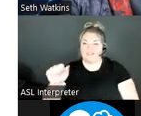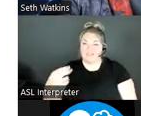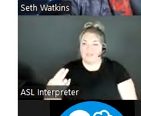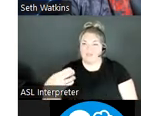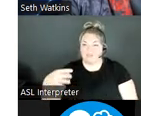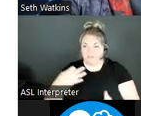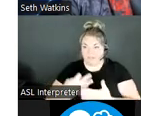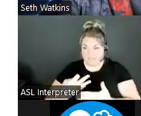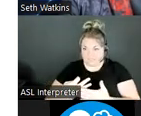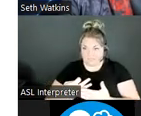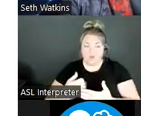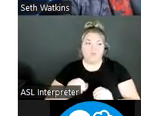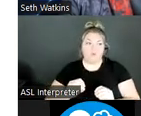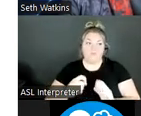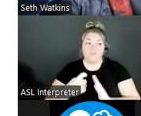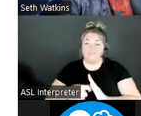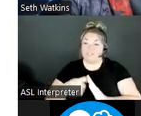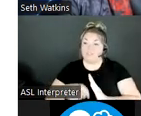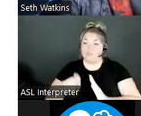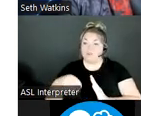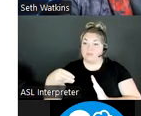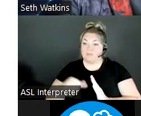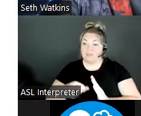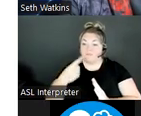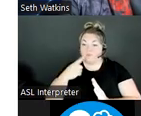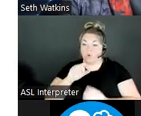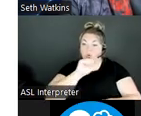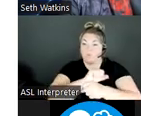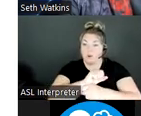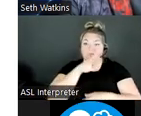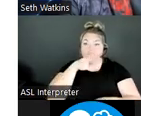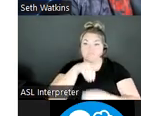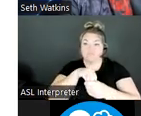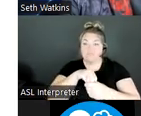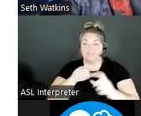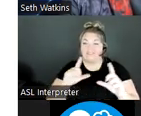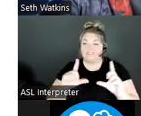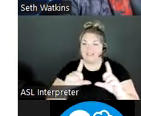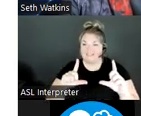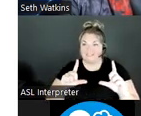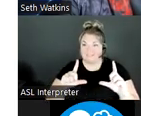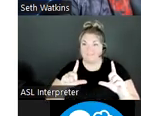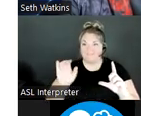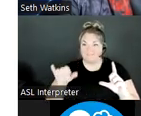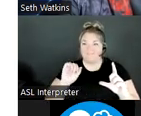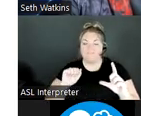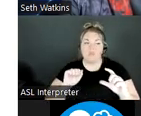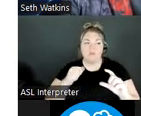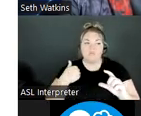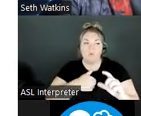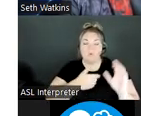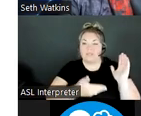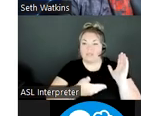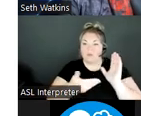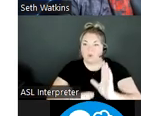So essentially the fees should be paying for the work that goes toward the licensing. We carried